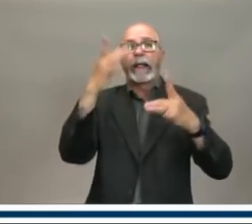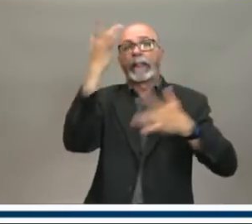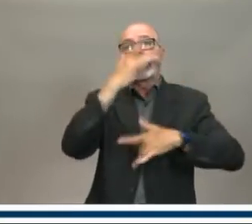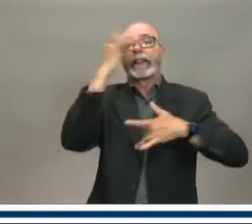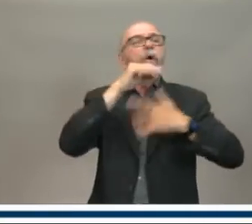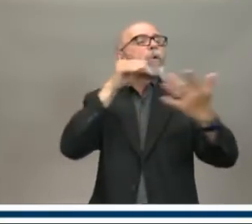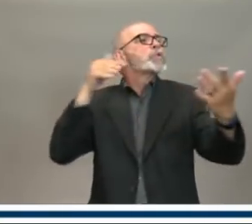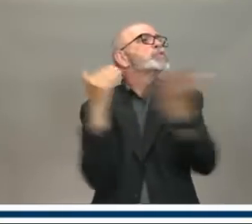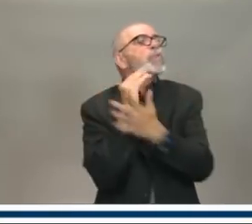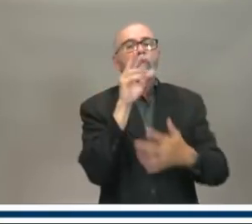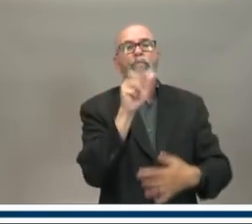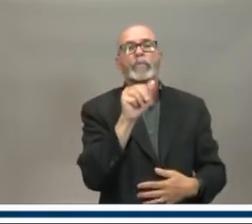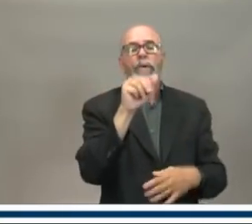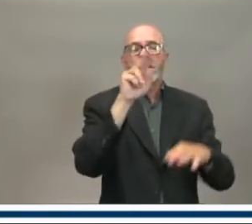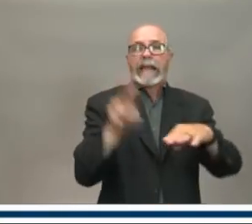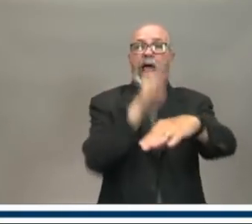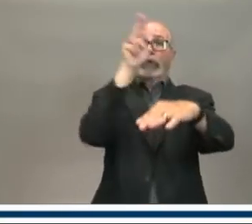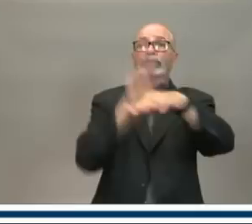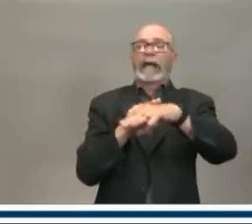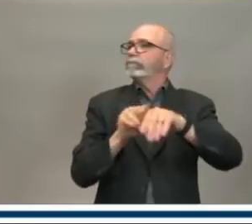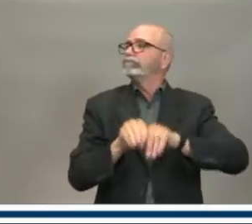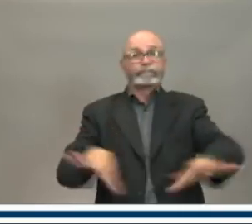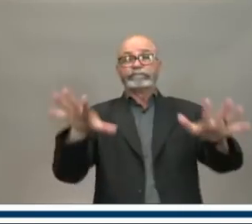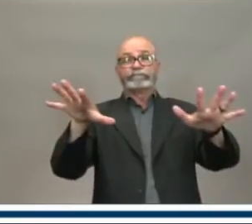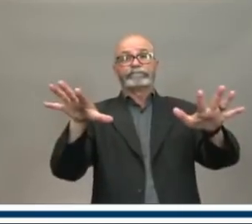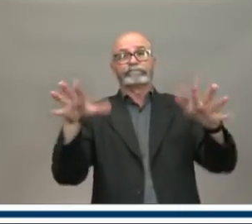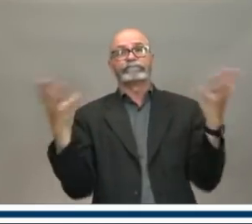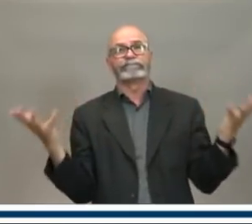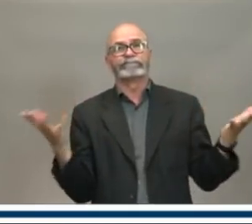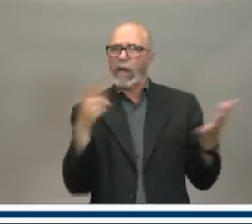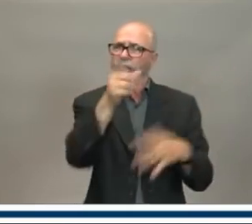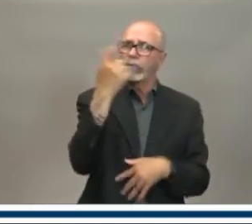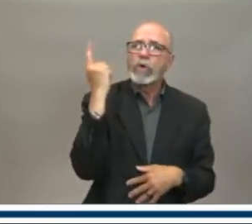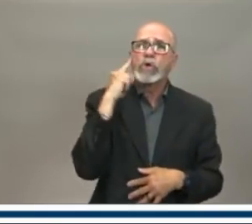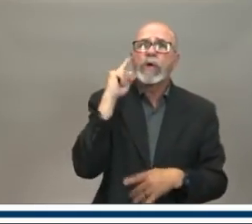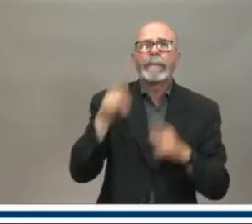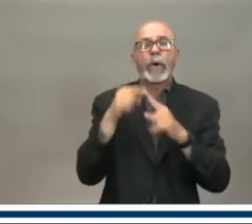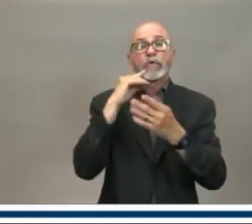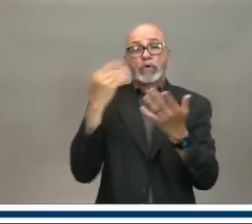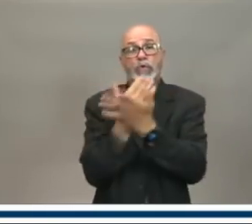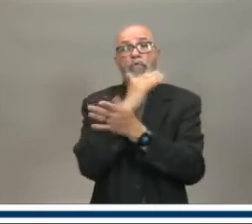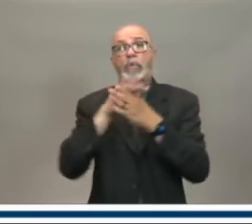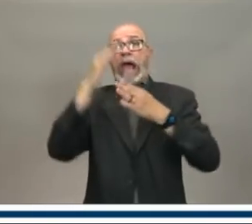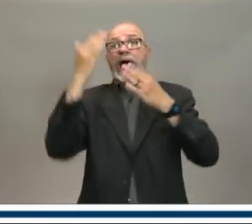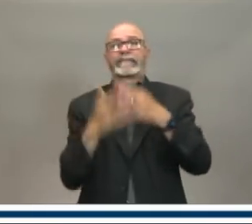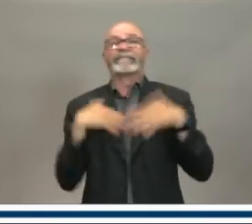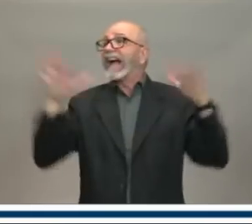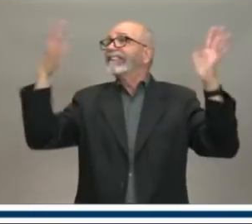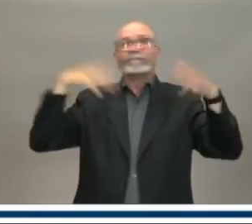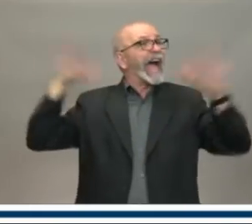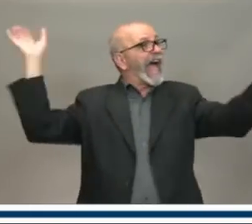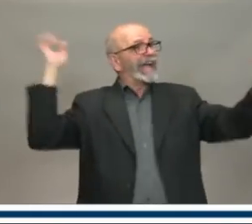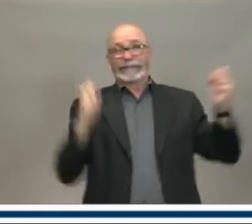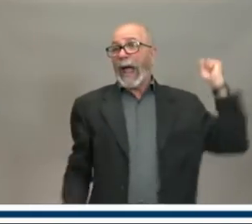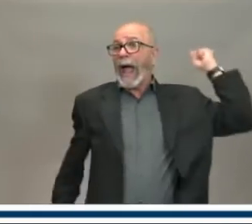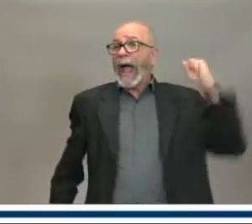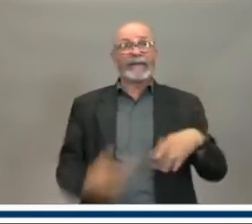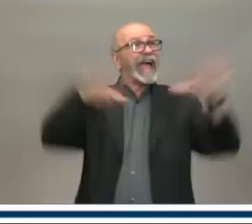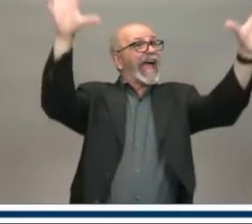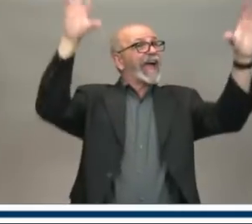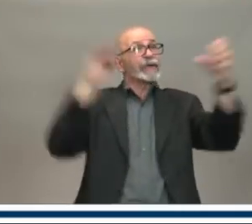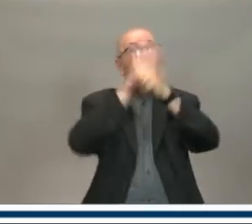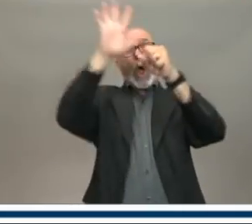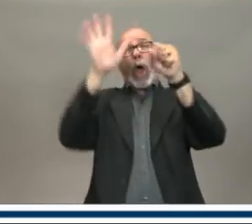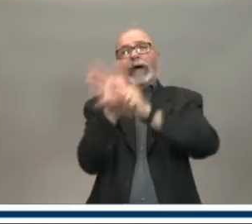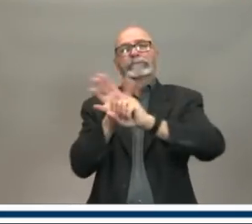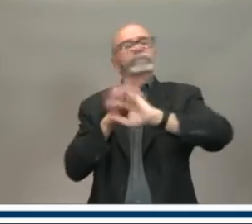heard this weekend, I was rather frustrated. I heard lots of people saying, oh, the pandemic's over. Wave 1 is coming to an end. That's